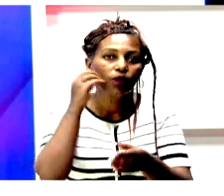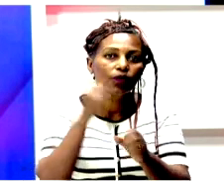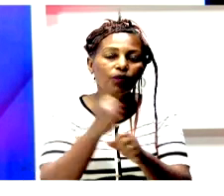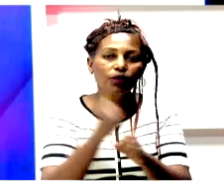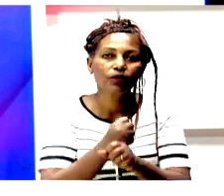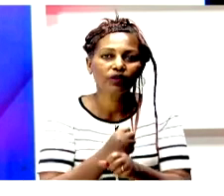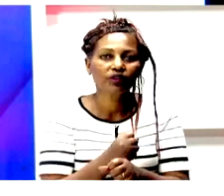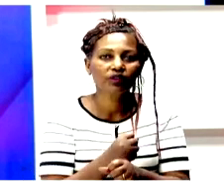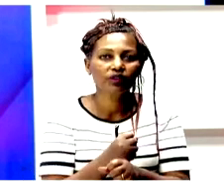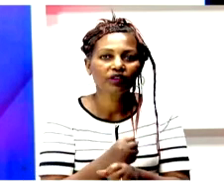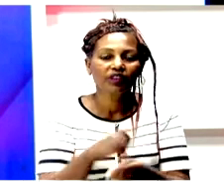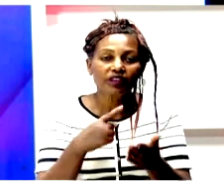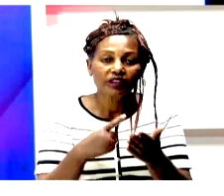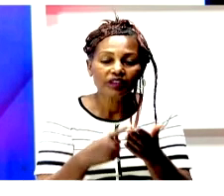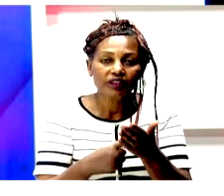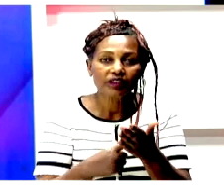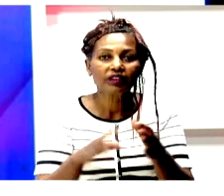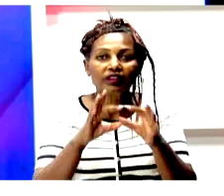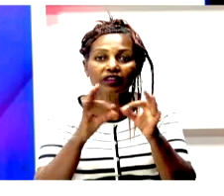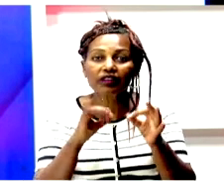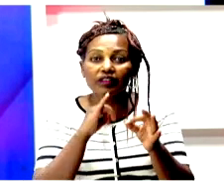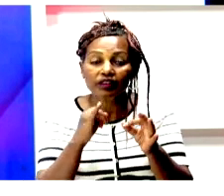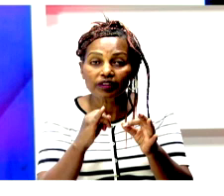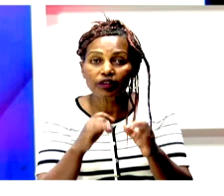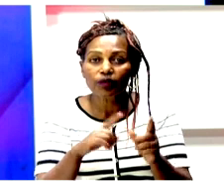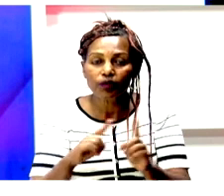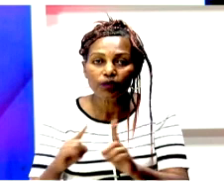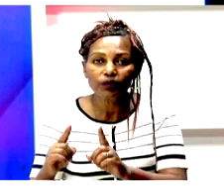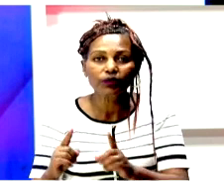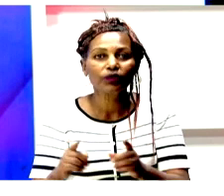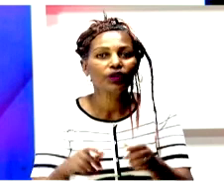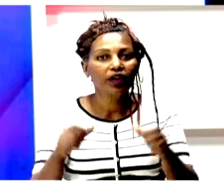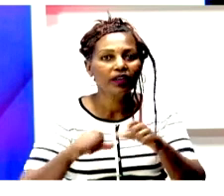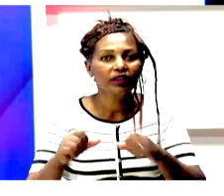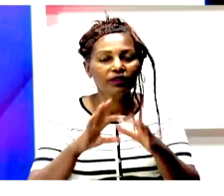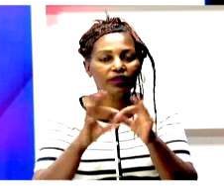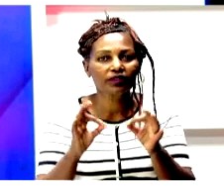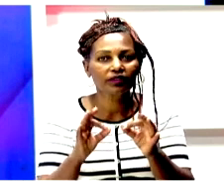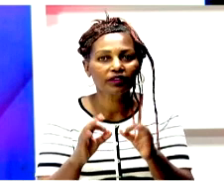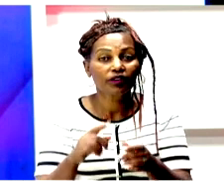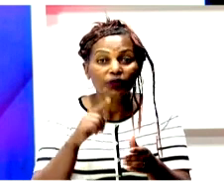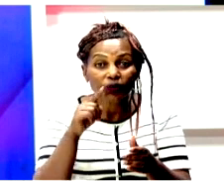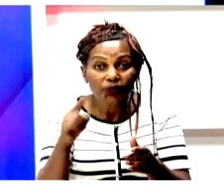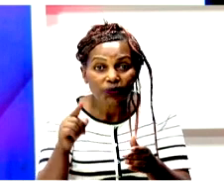This is also active sentence. What teachers do? Now you write passive form for this.